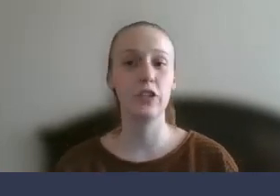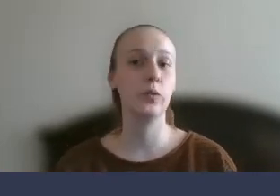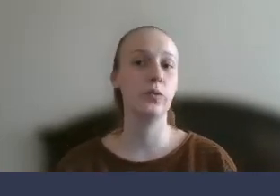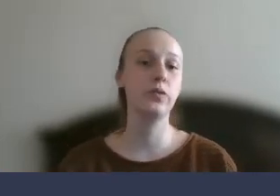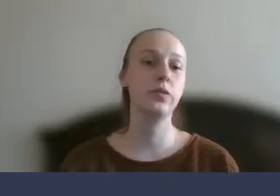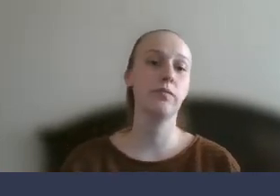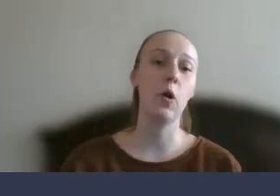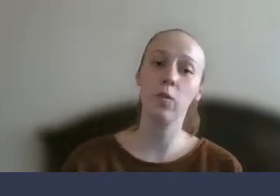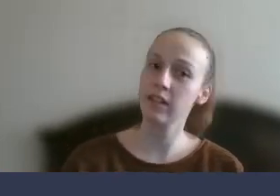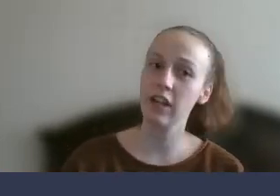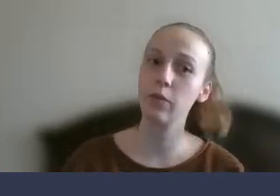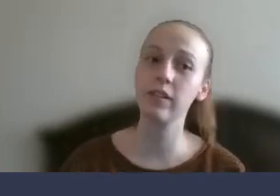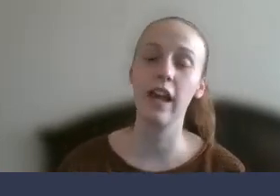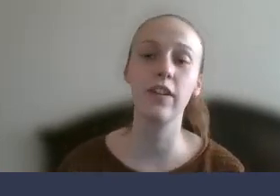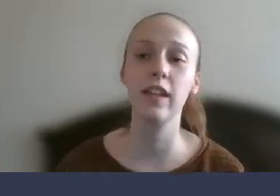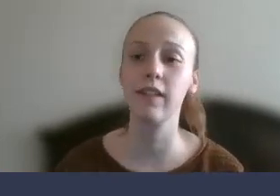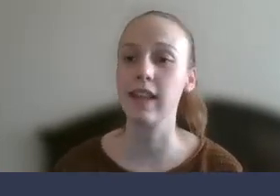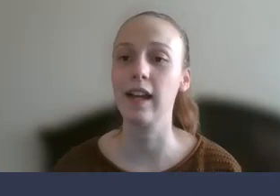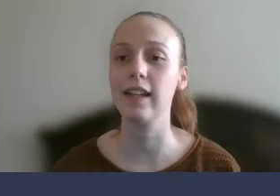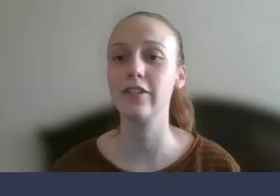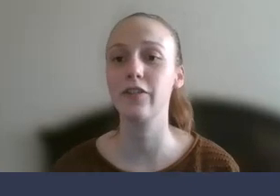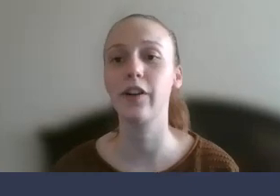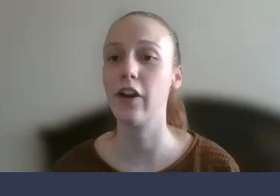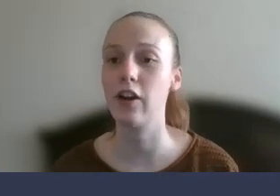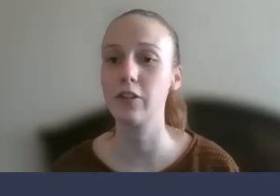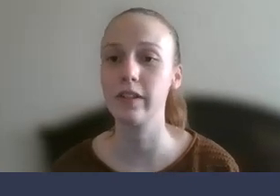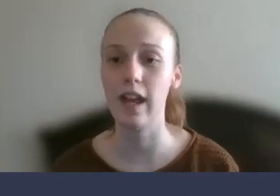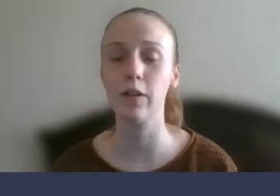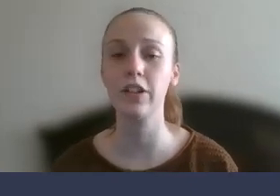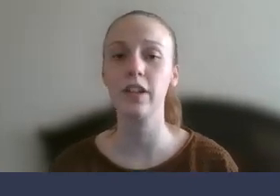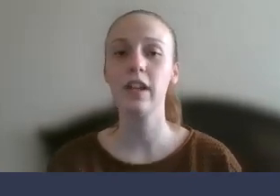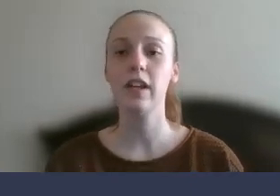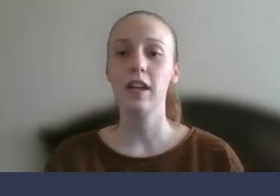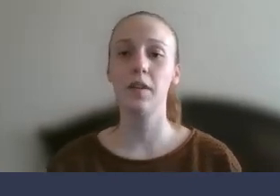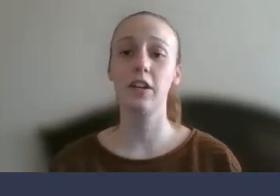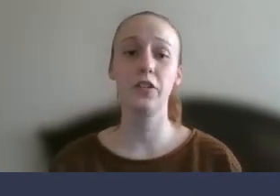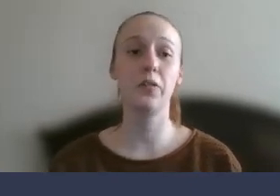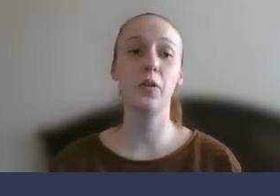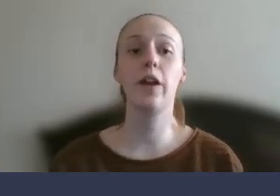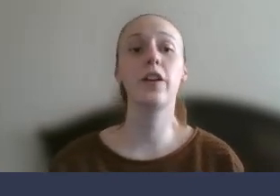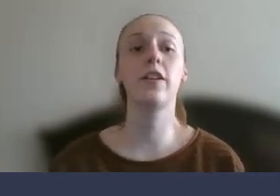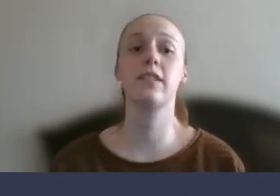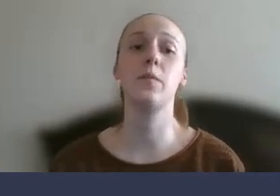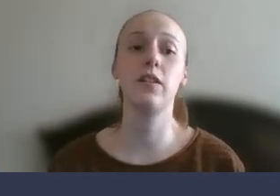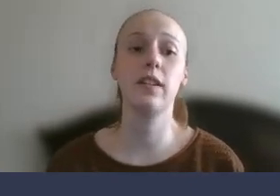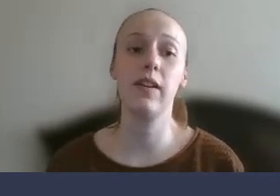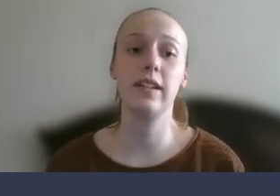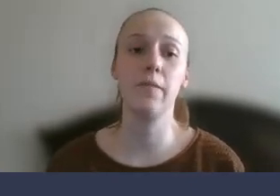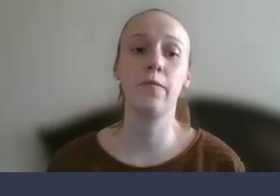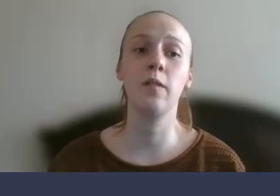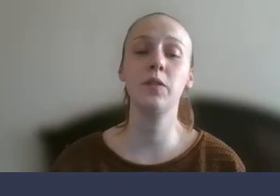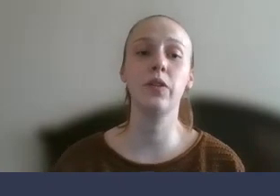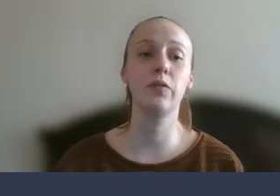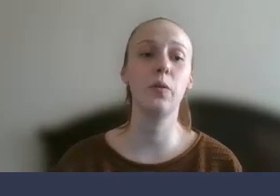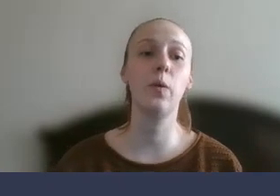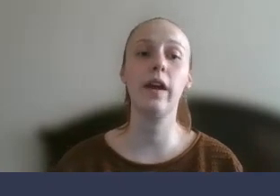time schedules, homework schedules, everything like that. It's just very hard to establish because you don't know where your next meal is going to